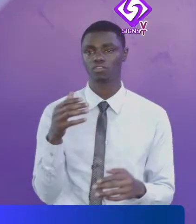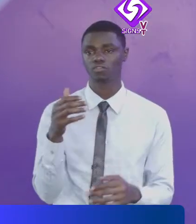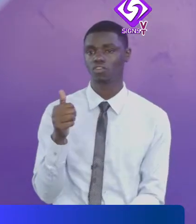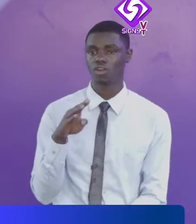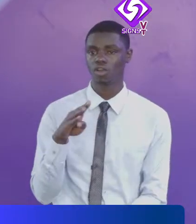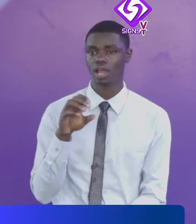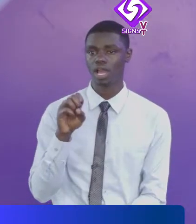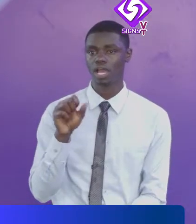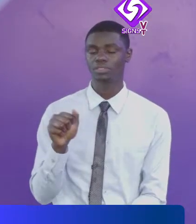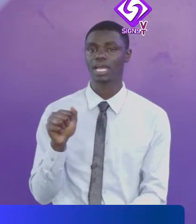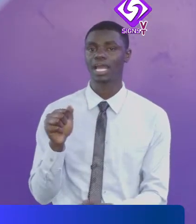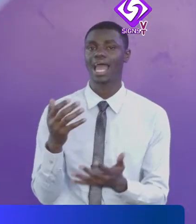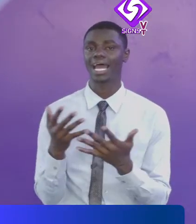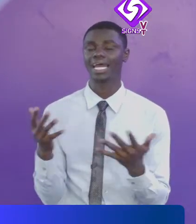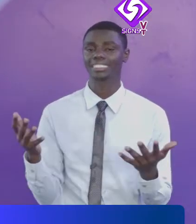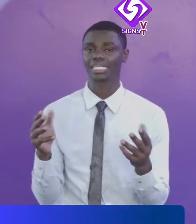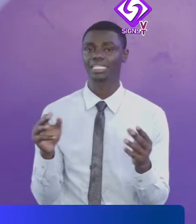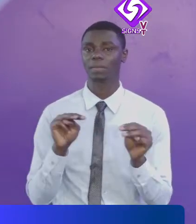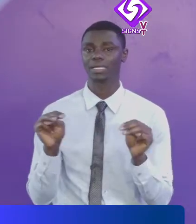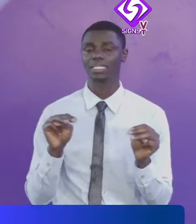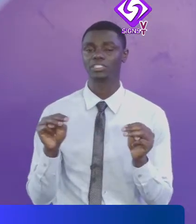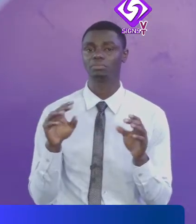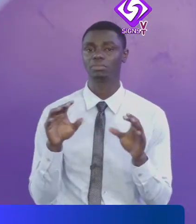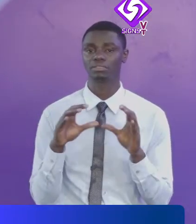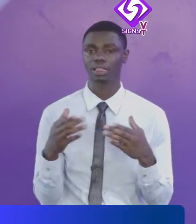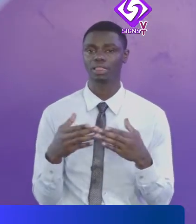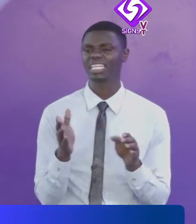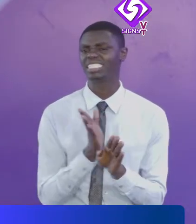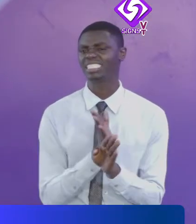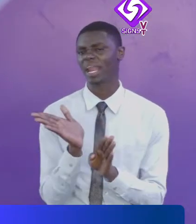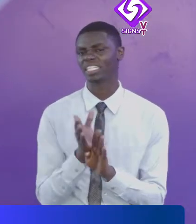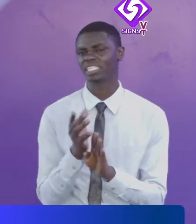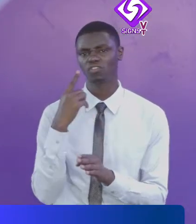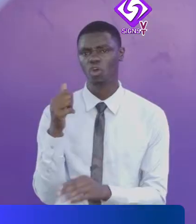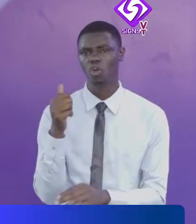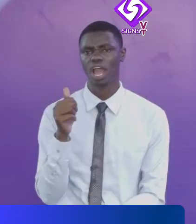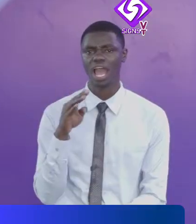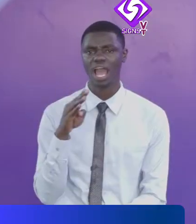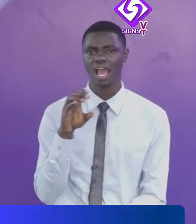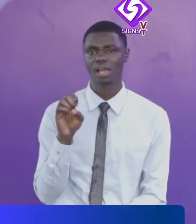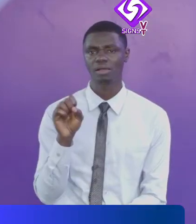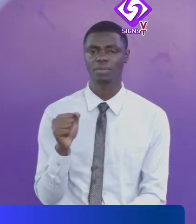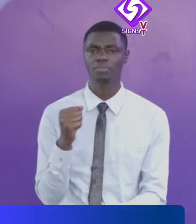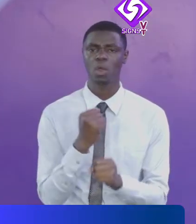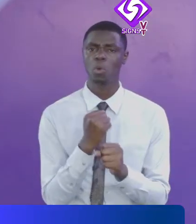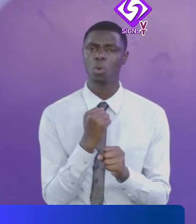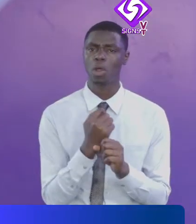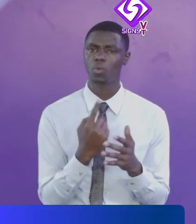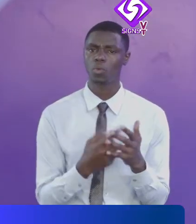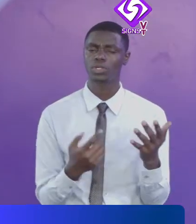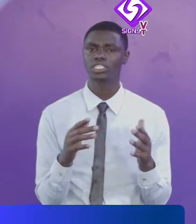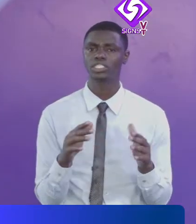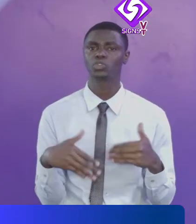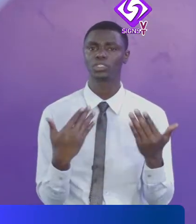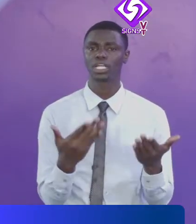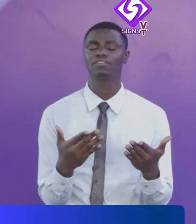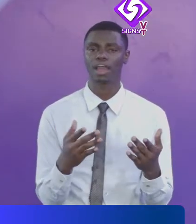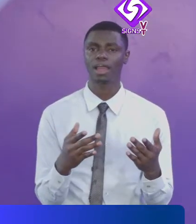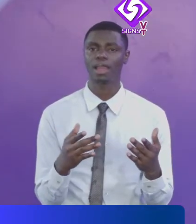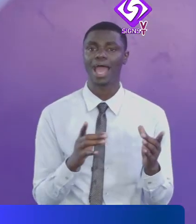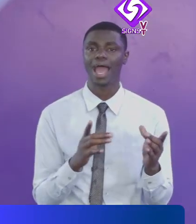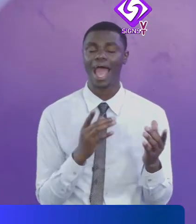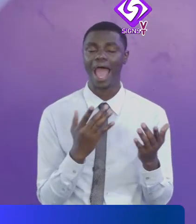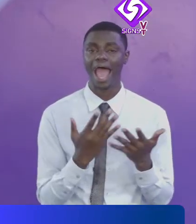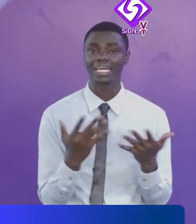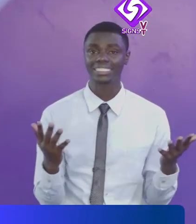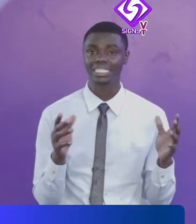Management Limited, which is a subsidiary of Absa Bank. Our work is to deliver asset management products. That means your